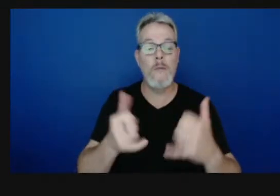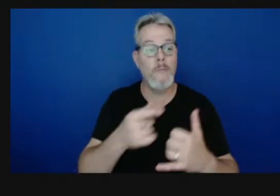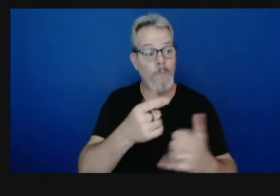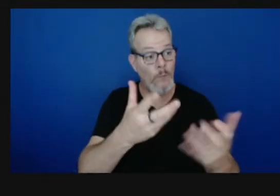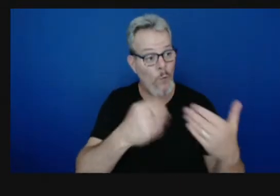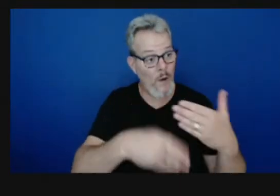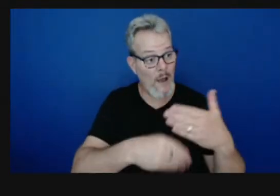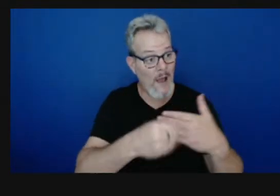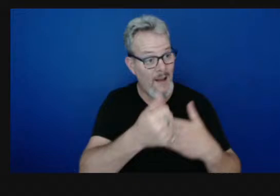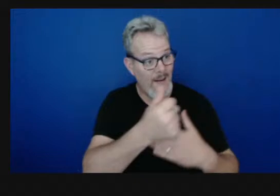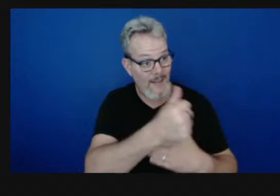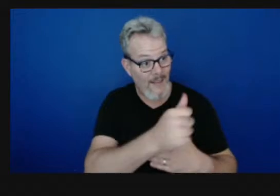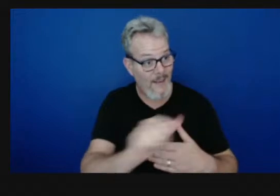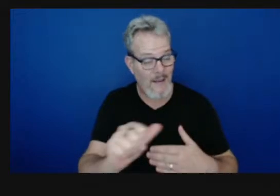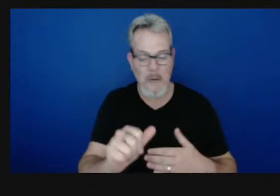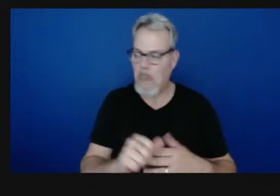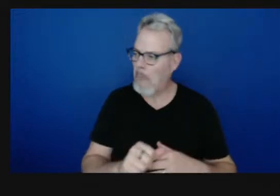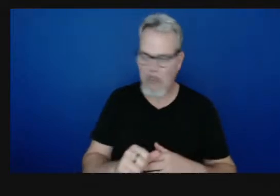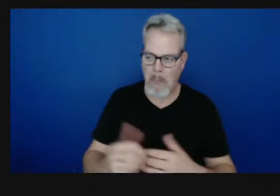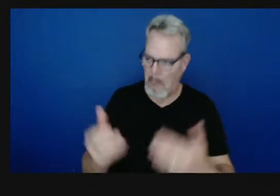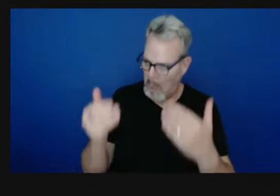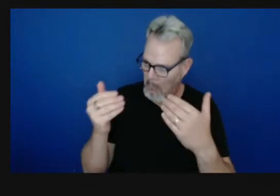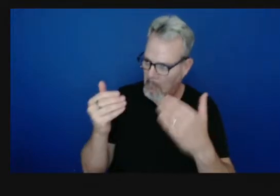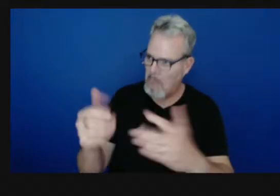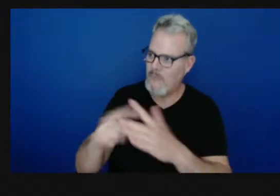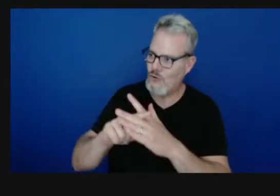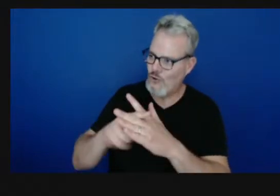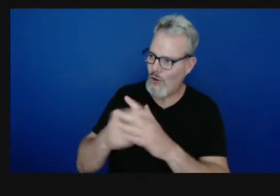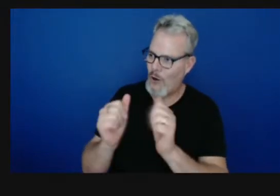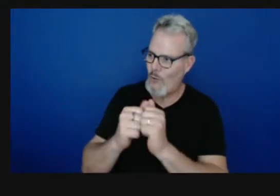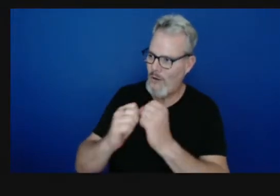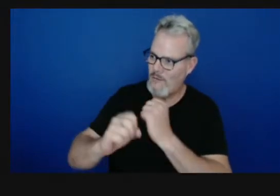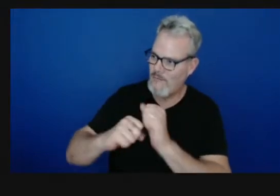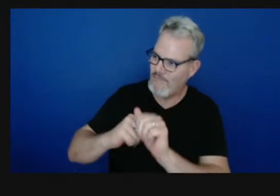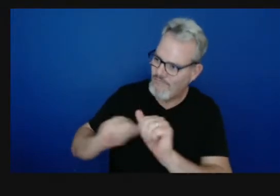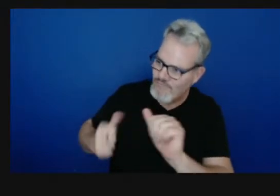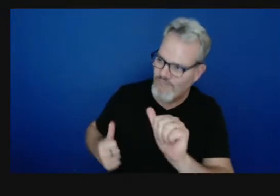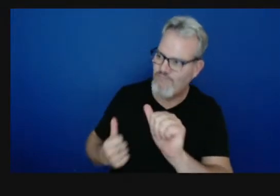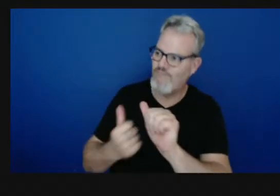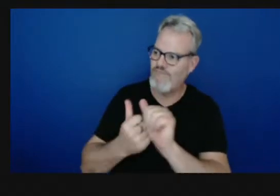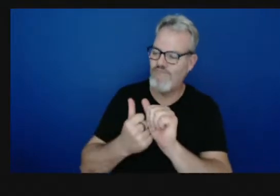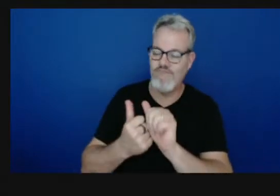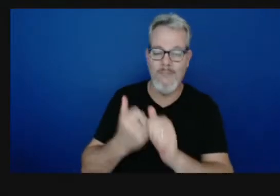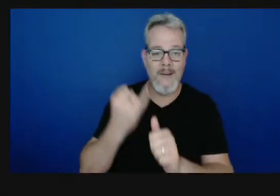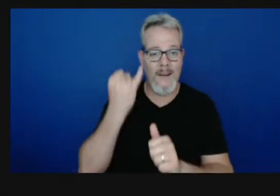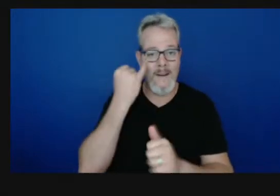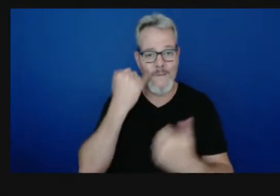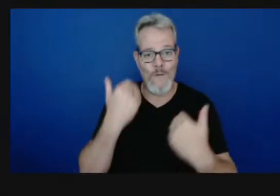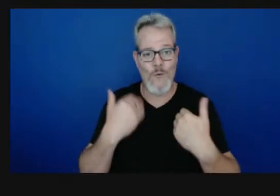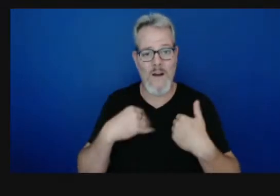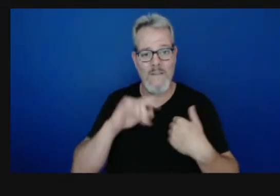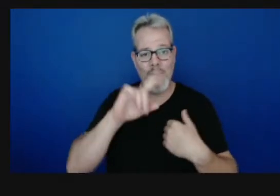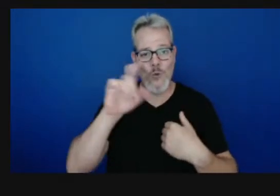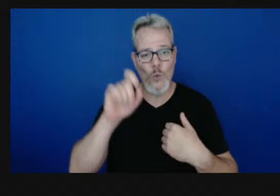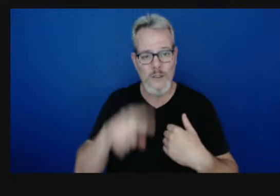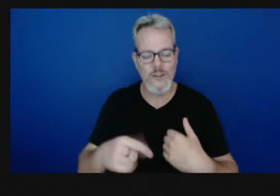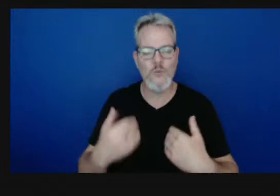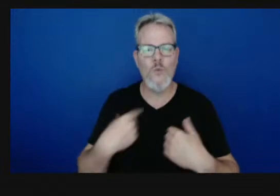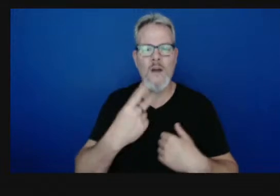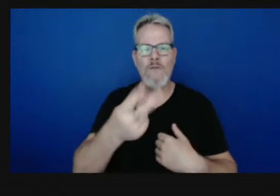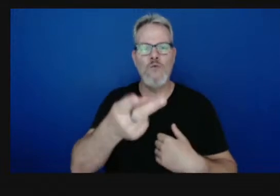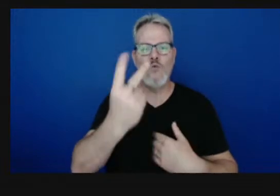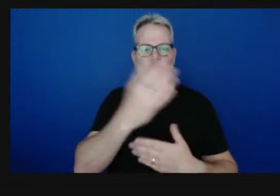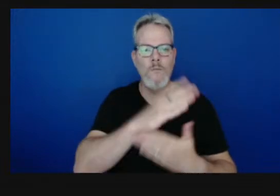think we go into our update. If anybody has any questions, we're going to be doing it in 2 parts again. Questions for